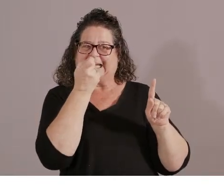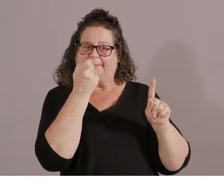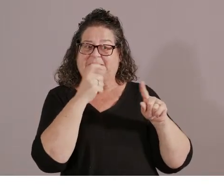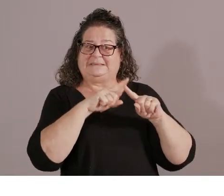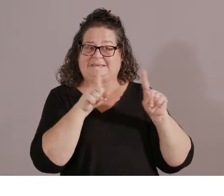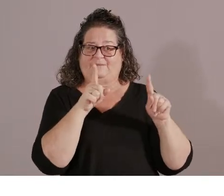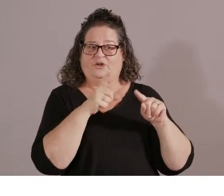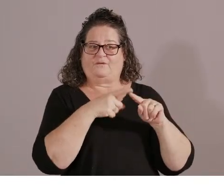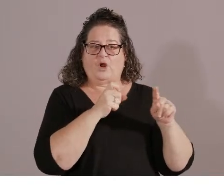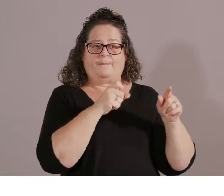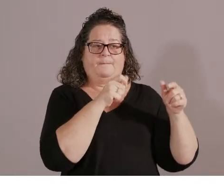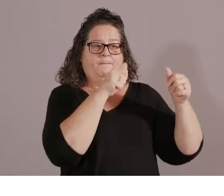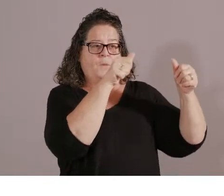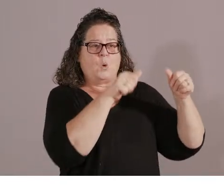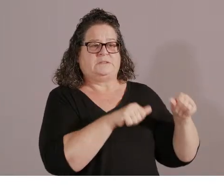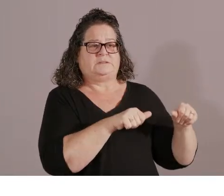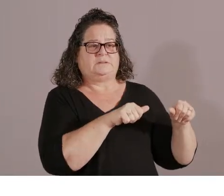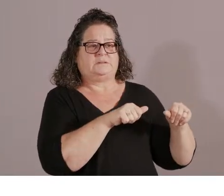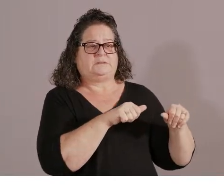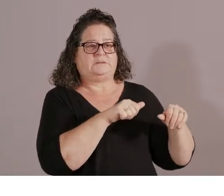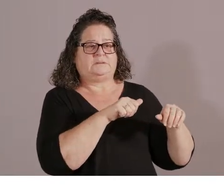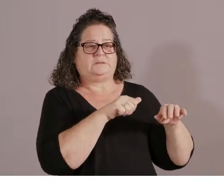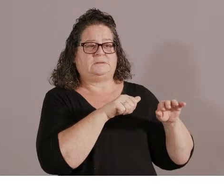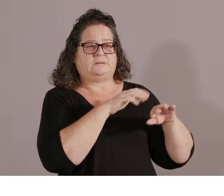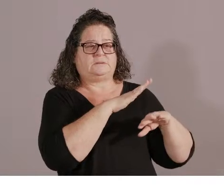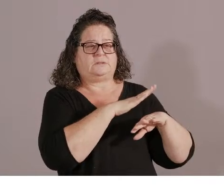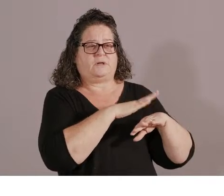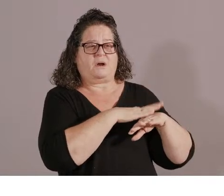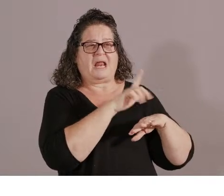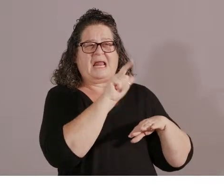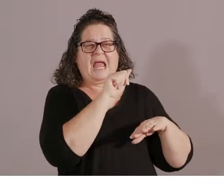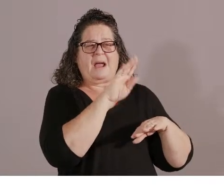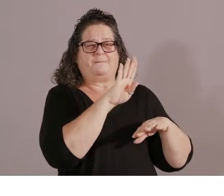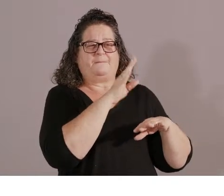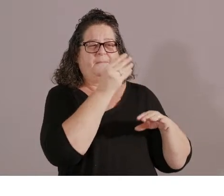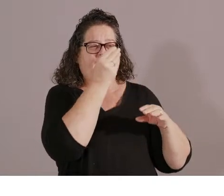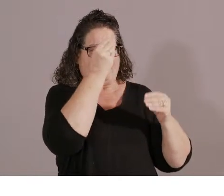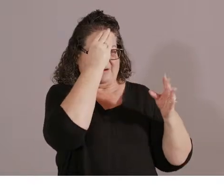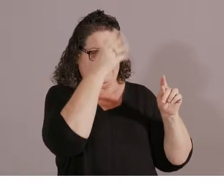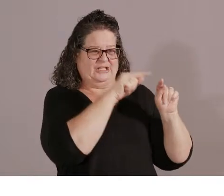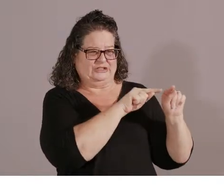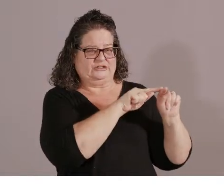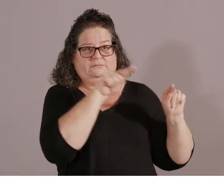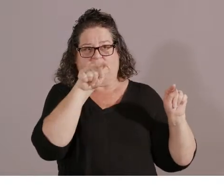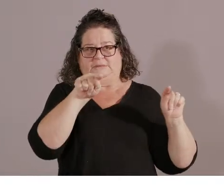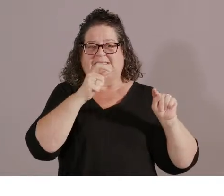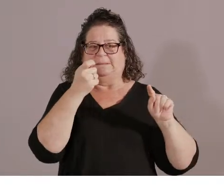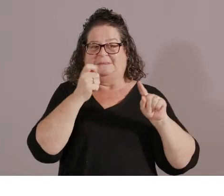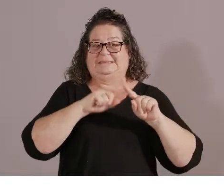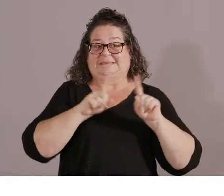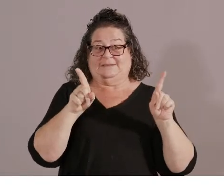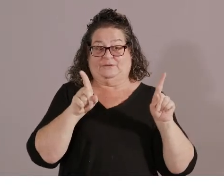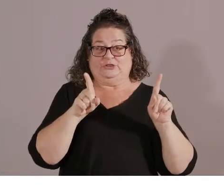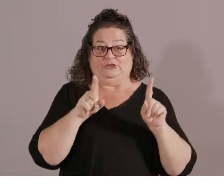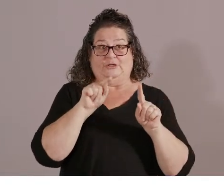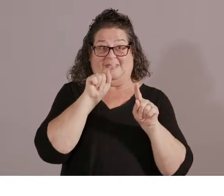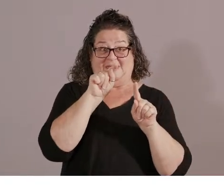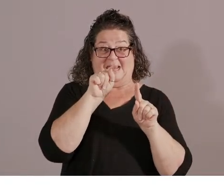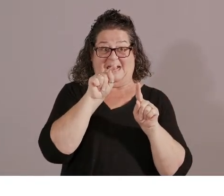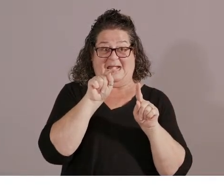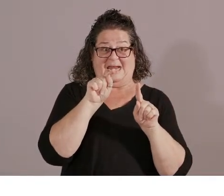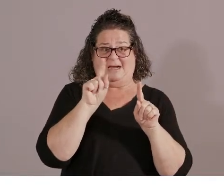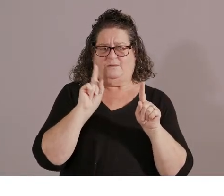the front page of our laboratory web page, but this can be found under